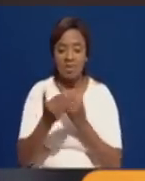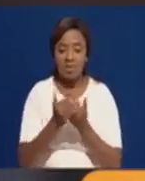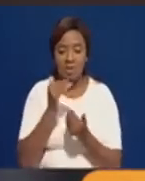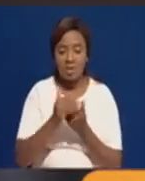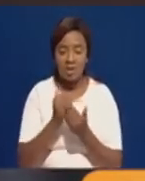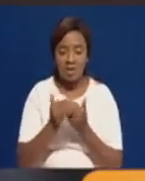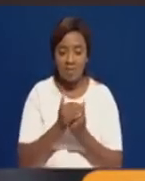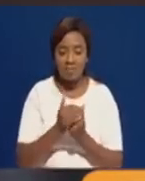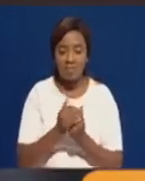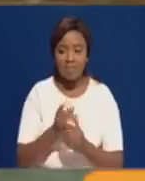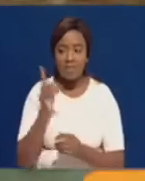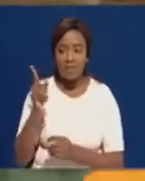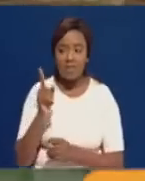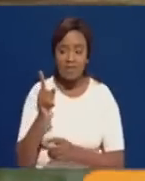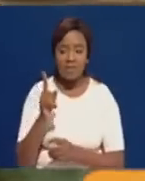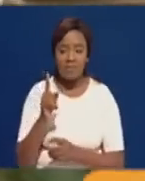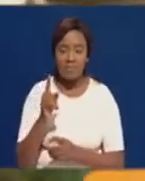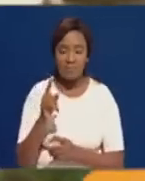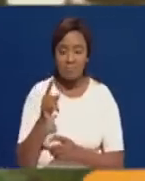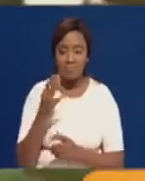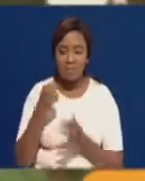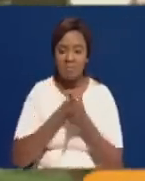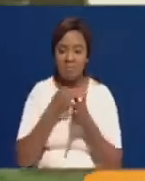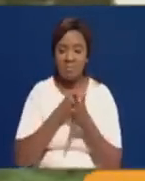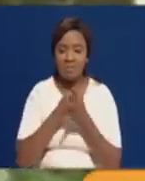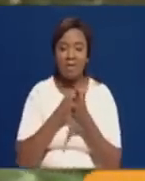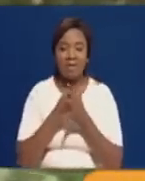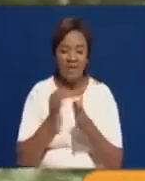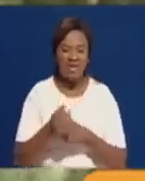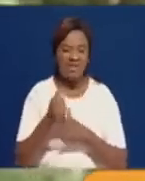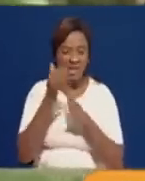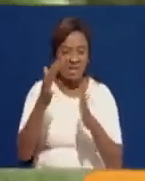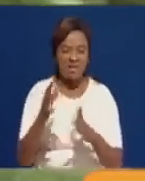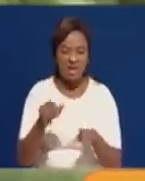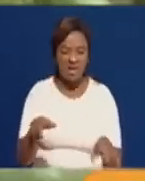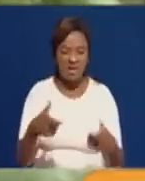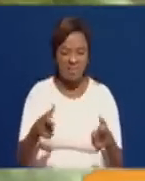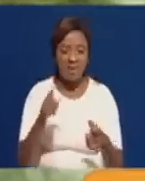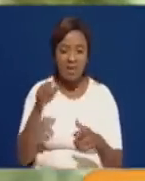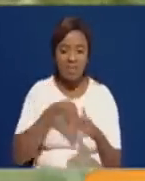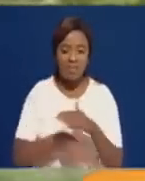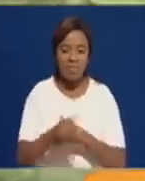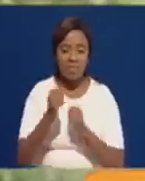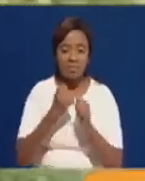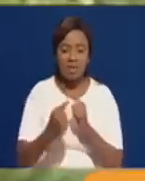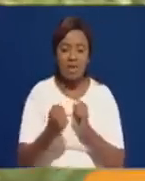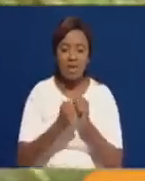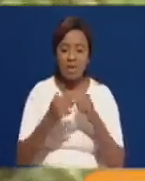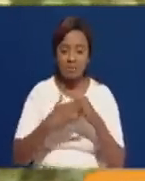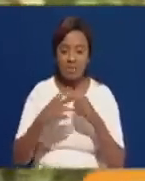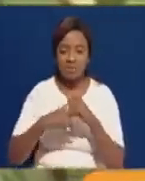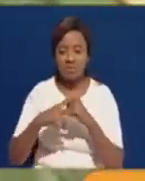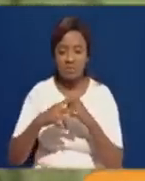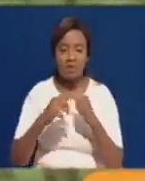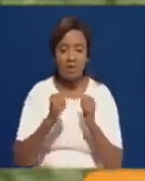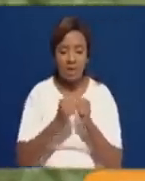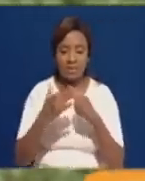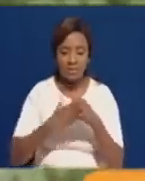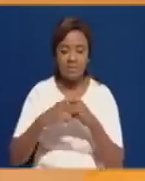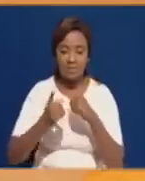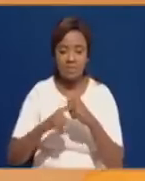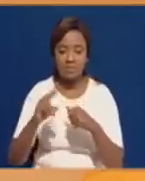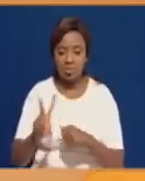cancer. Catherine Kasavuli, who rose to become one of the country's leading news anchors, was born in 1962 in Nairobi West. She was